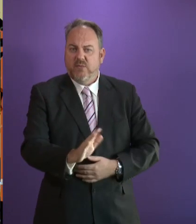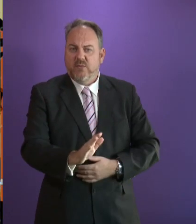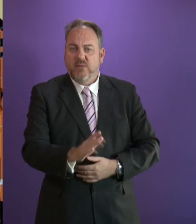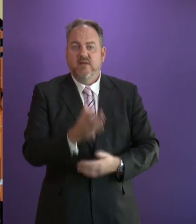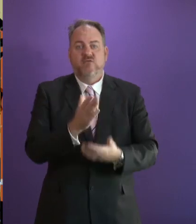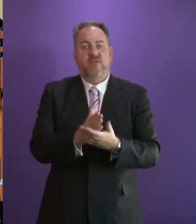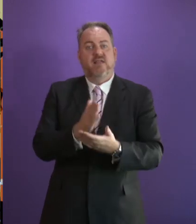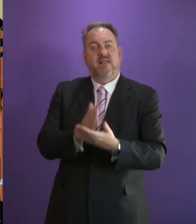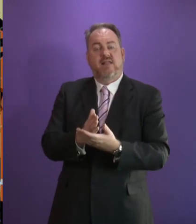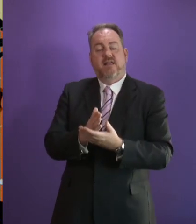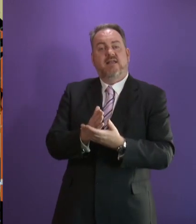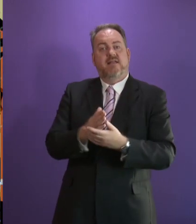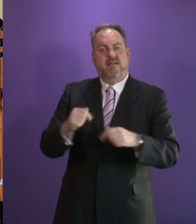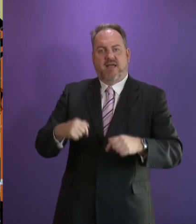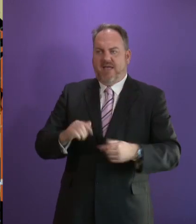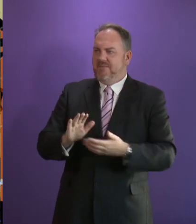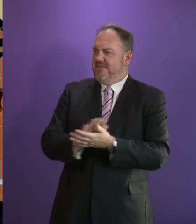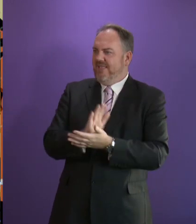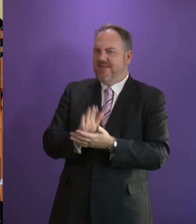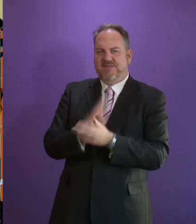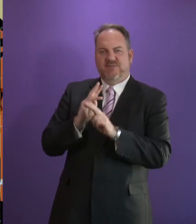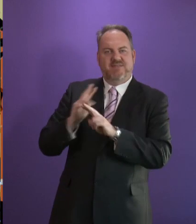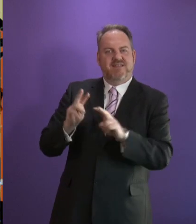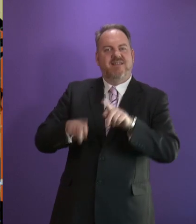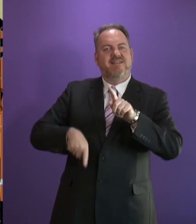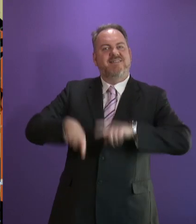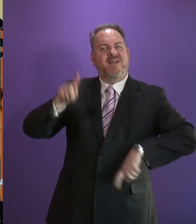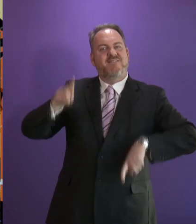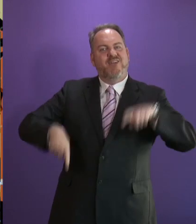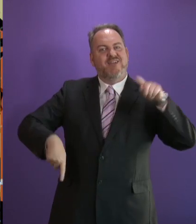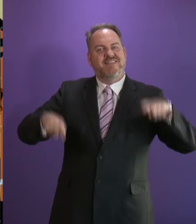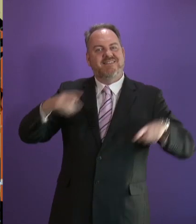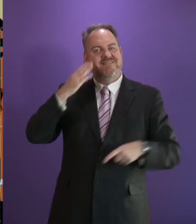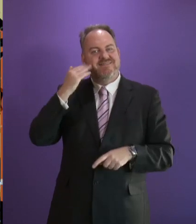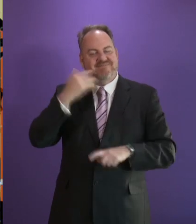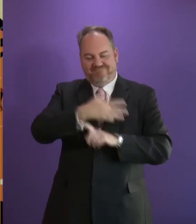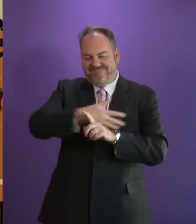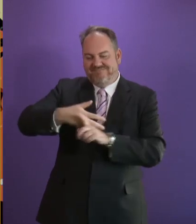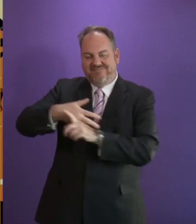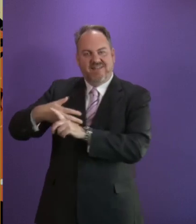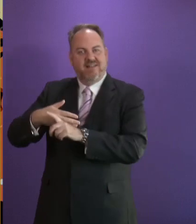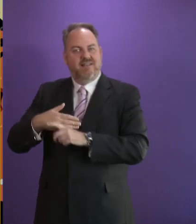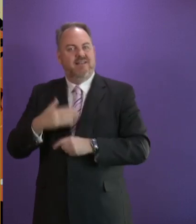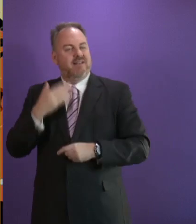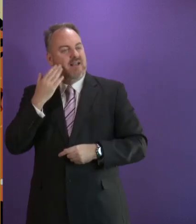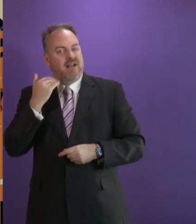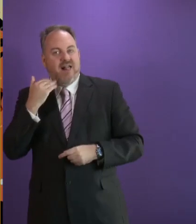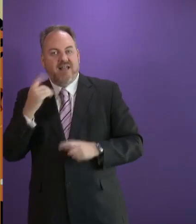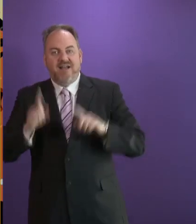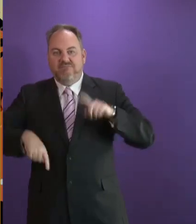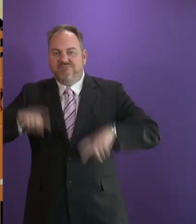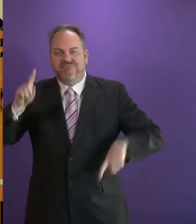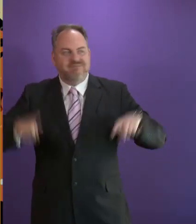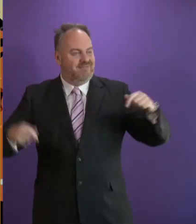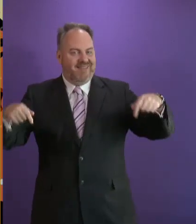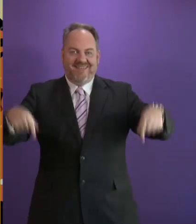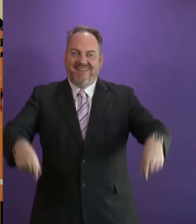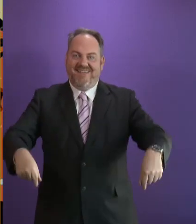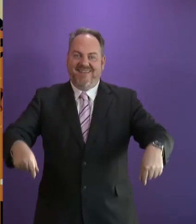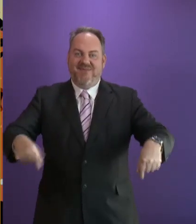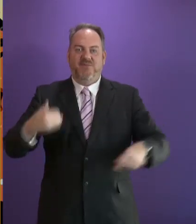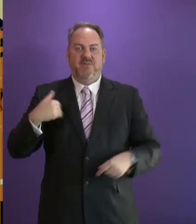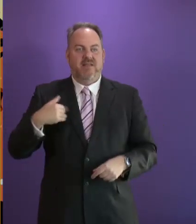this Parliament looks so diverse today. I'm delighted that there are women of colour in this Parliament. I'm